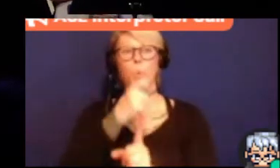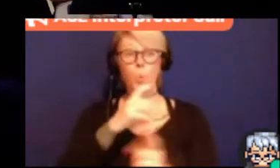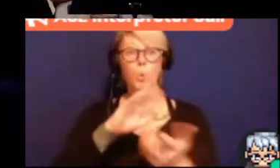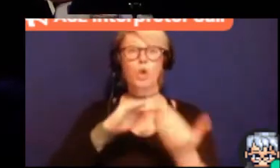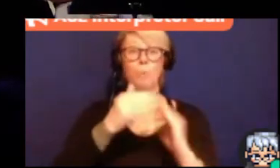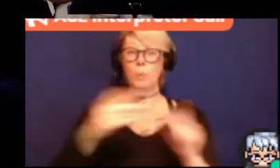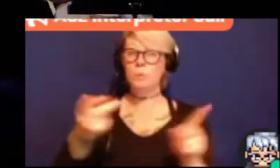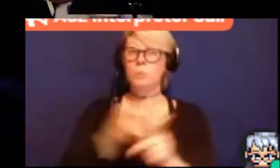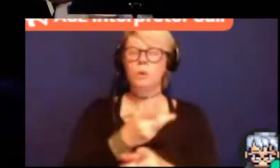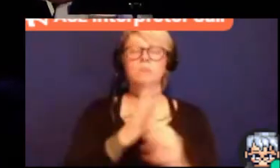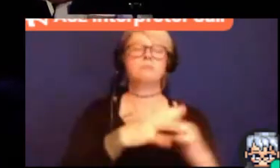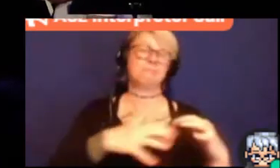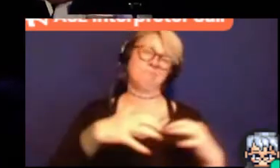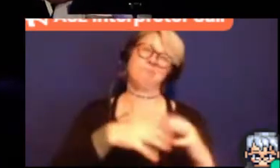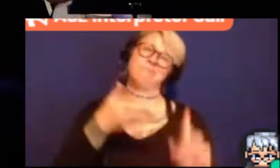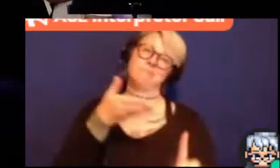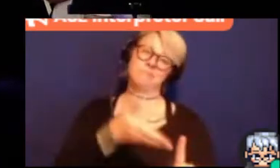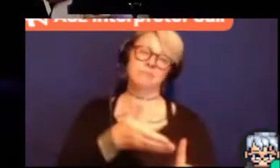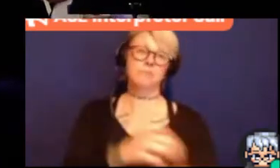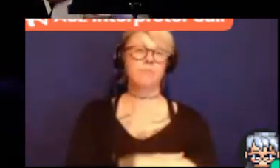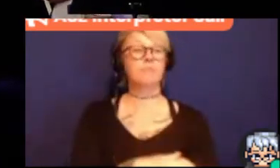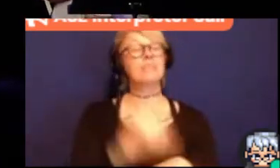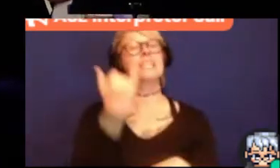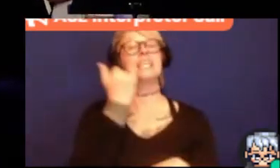and how you might support them, please visit